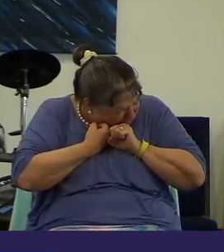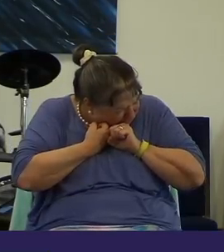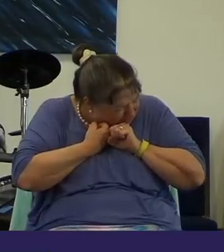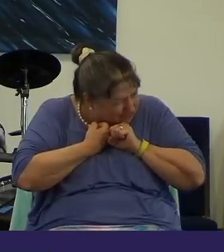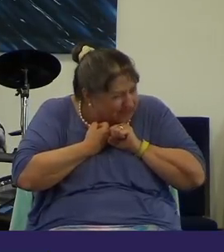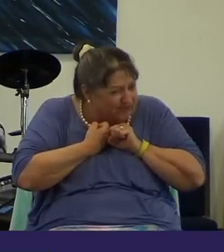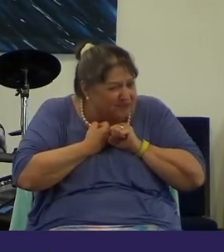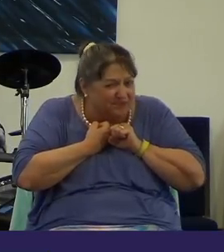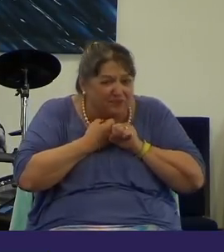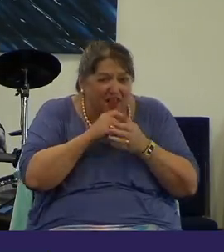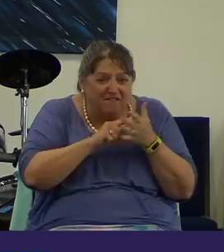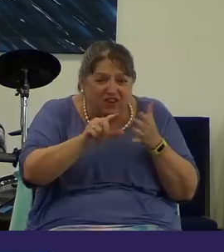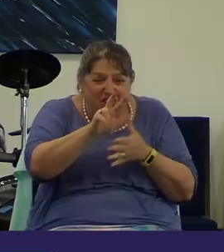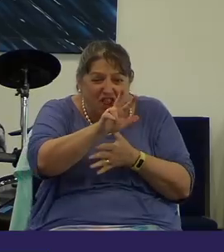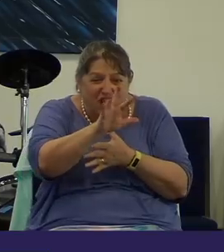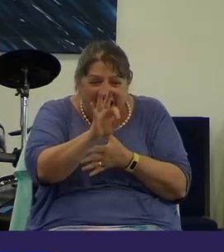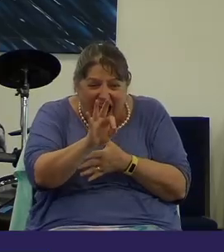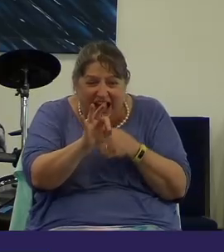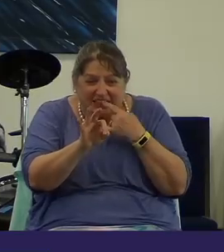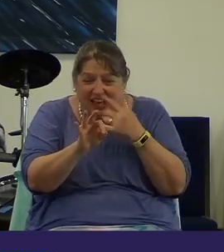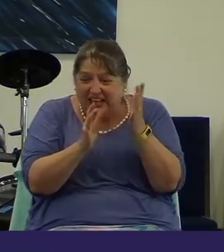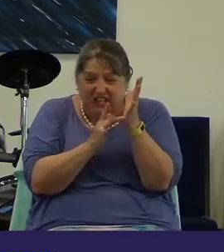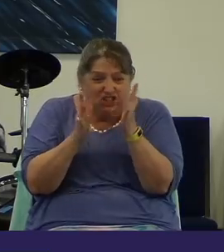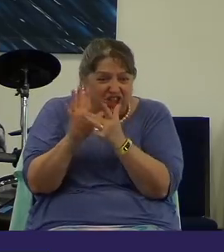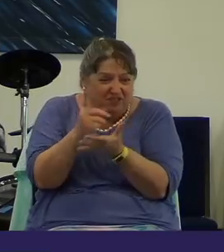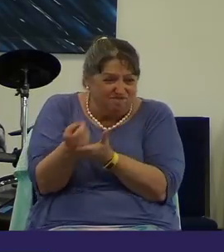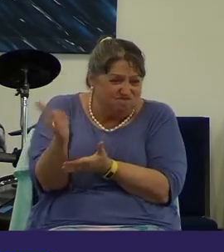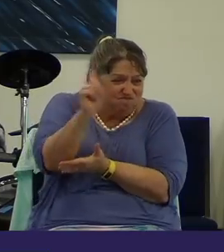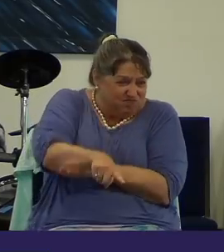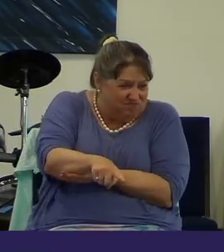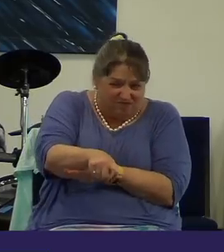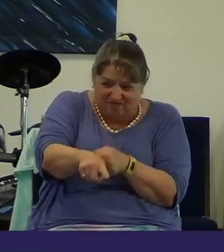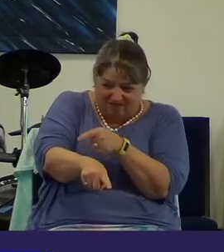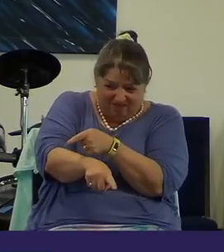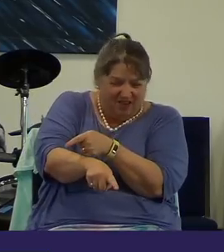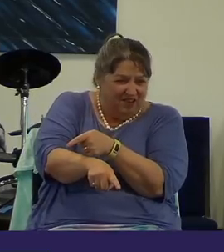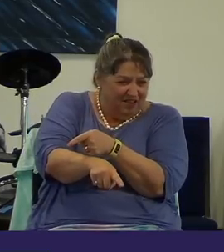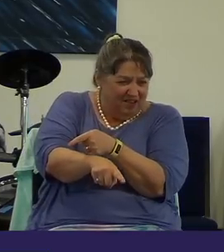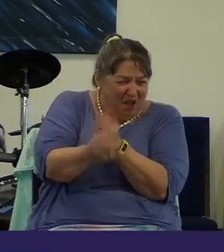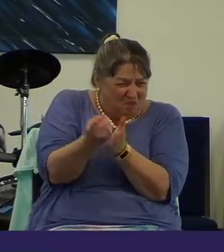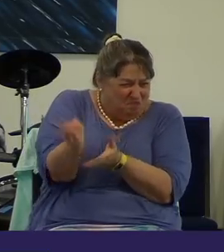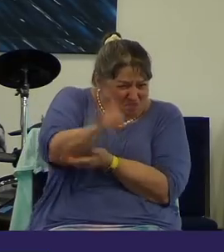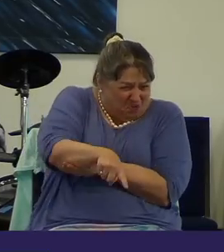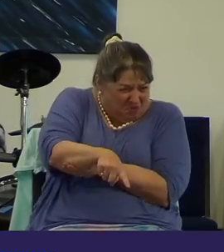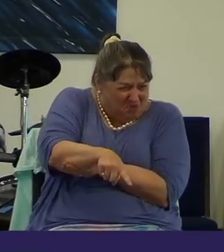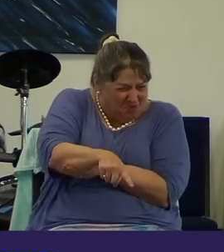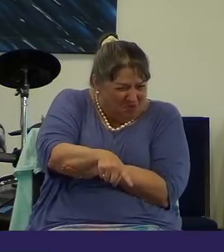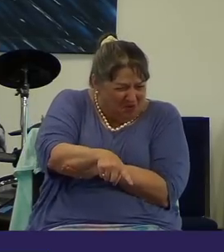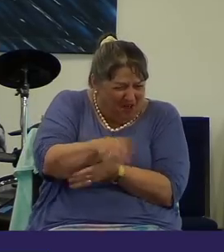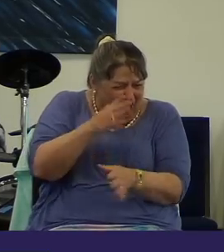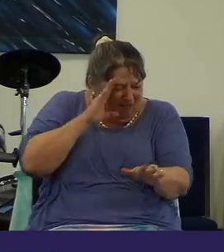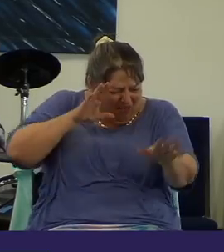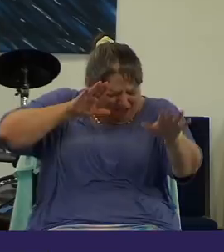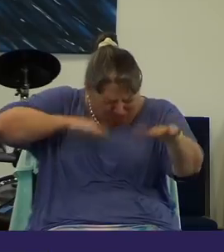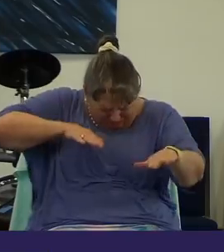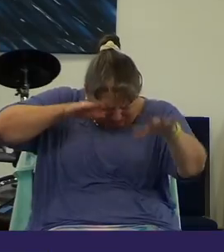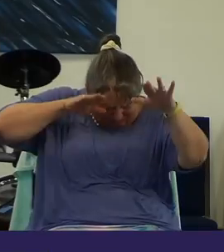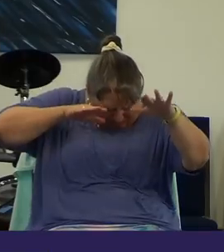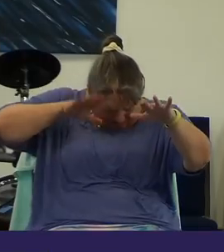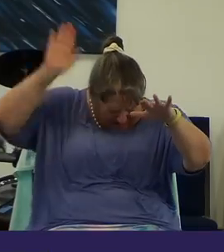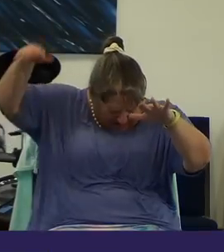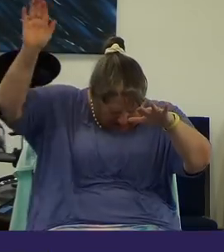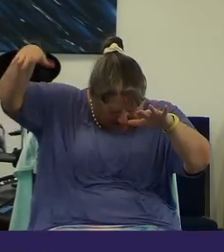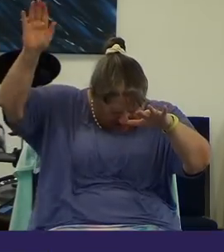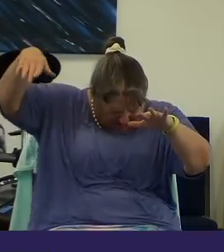In verse 39, it says that Jesus threw himself at the foot of God, and laying on the ground with his face to the ground, he cried out